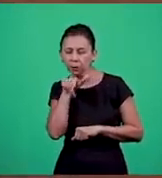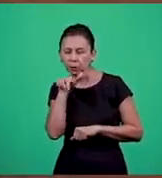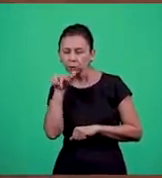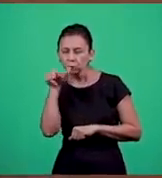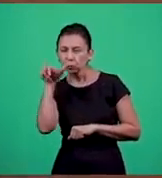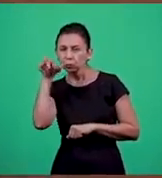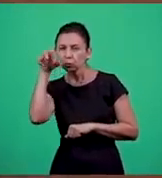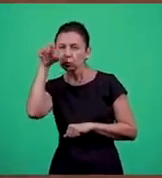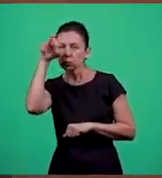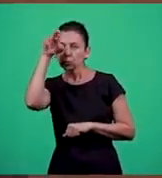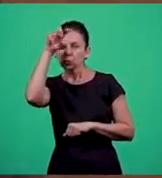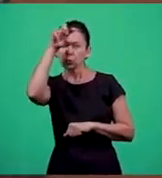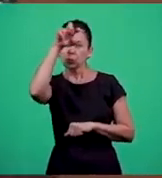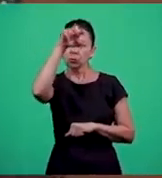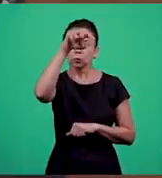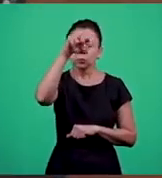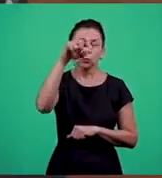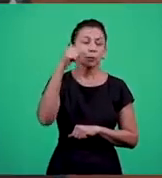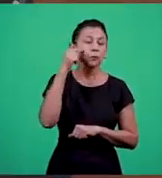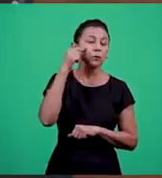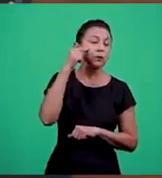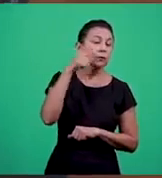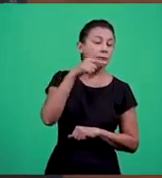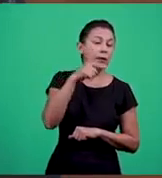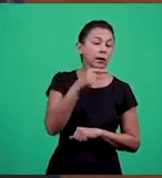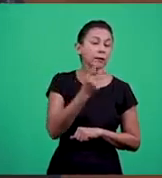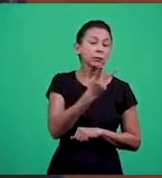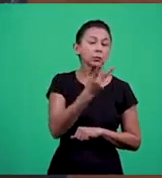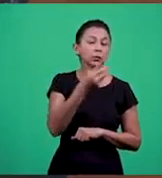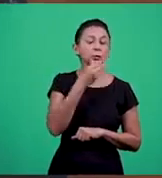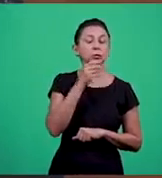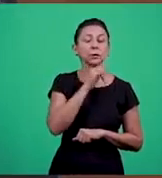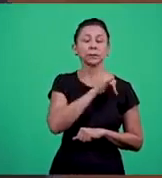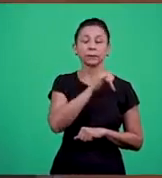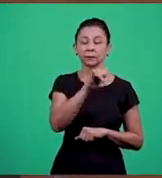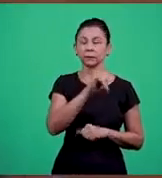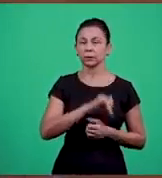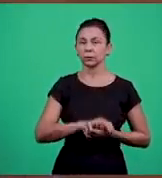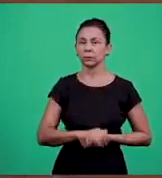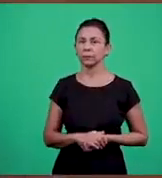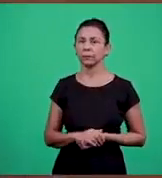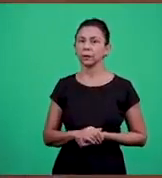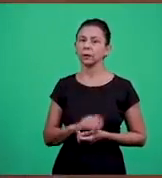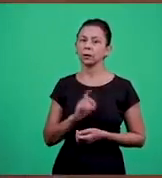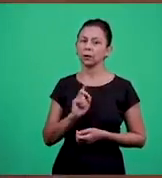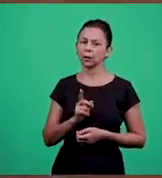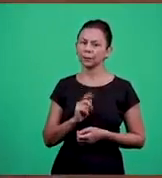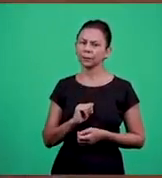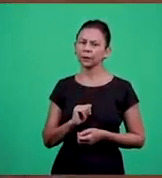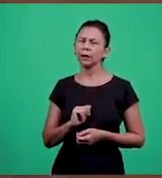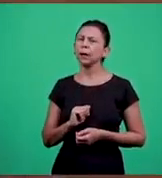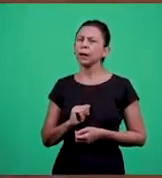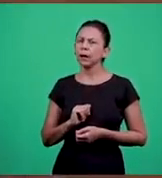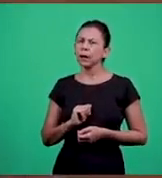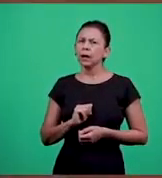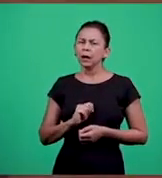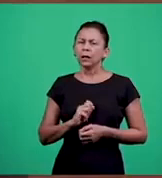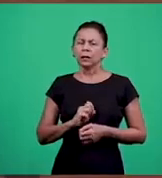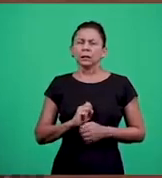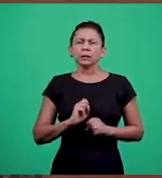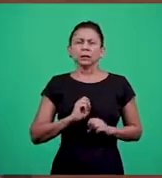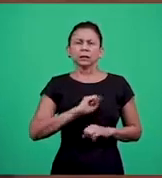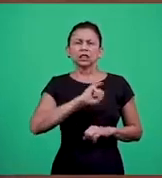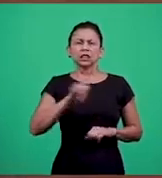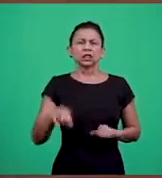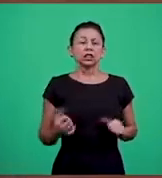nighttime arose, Rahab went up in the rooftop to talk to these men. And she went to explain why she